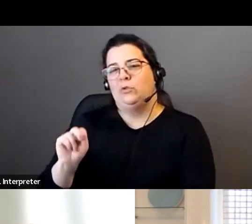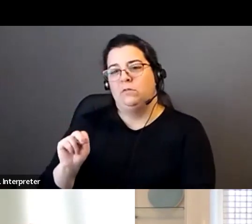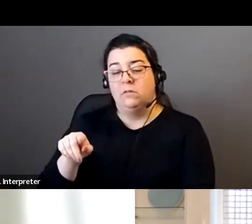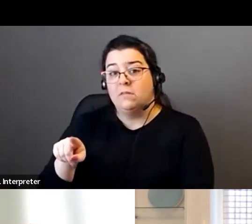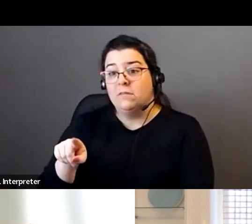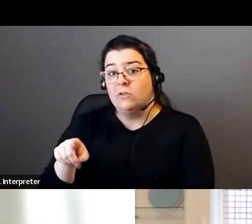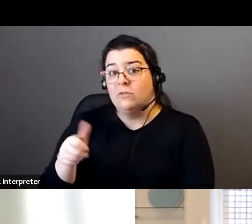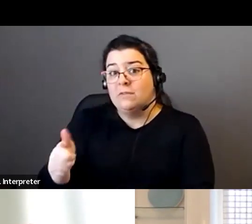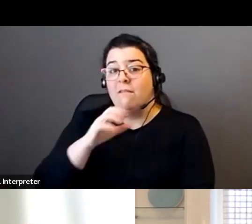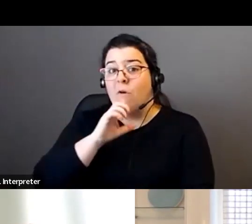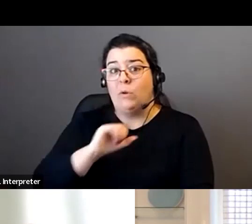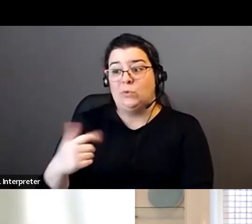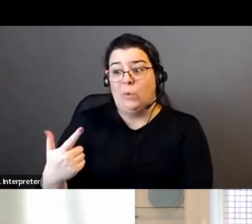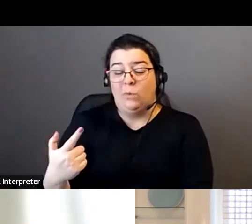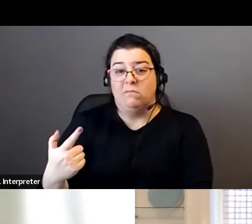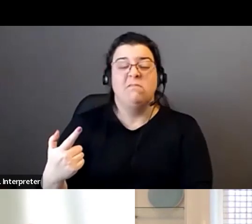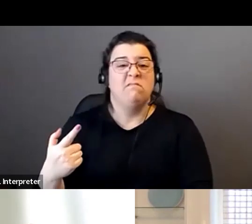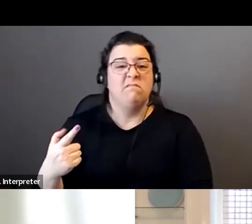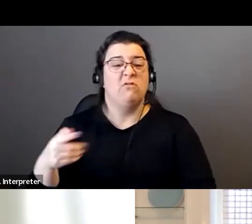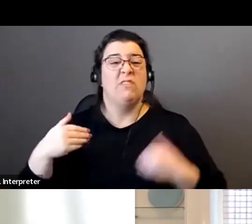120,000 YouTube subscribers.